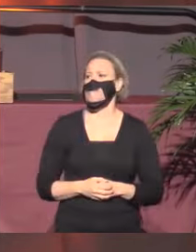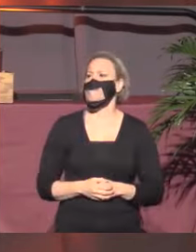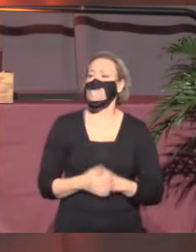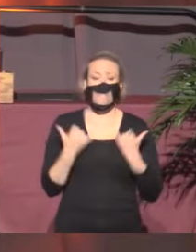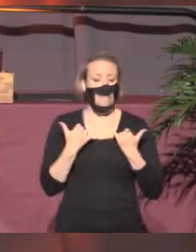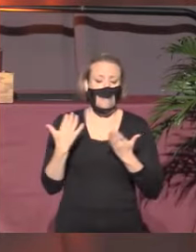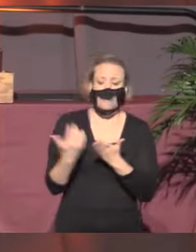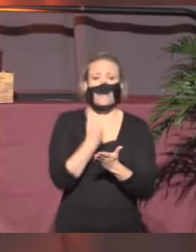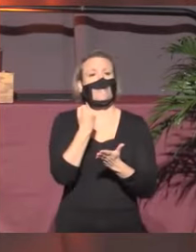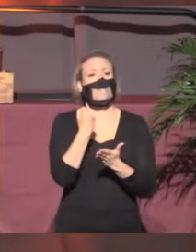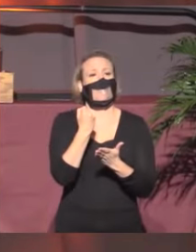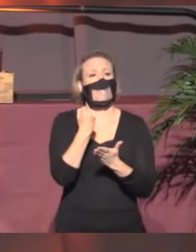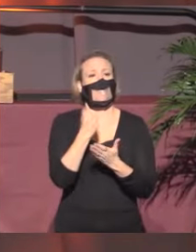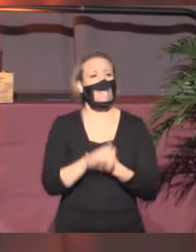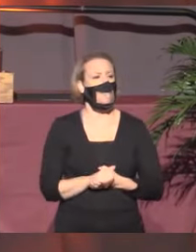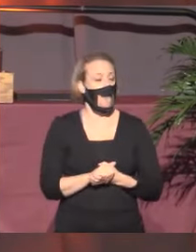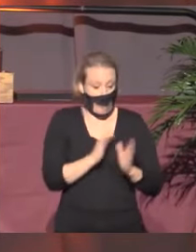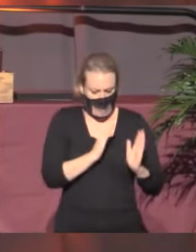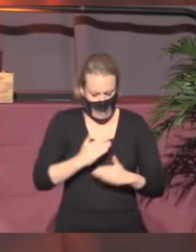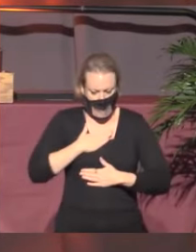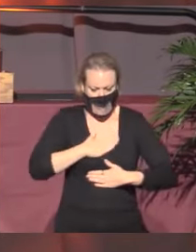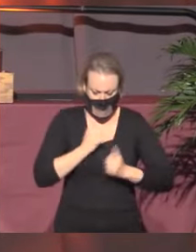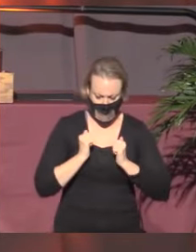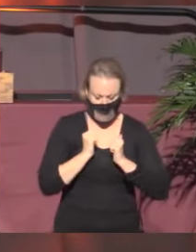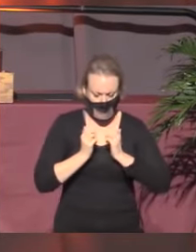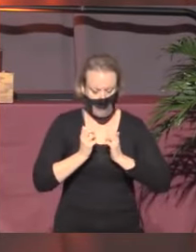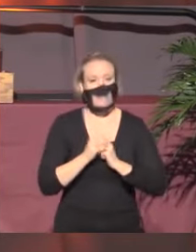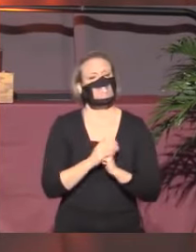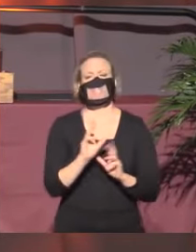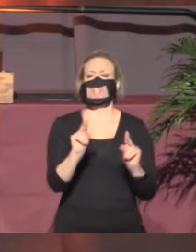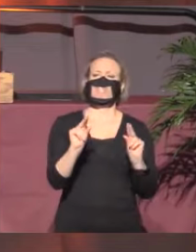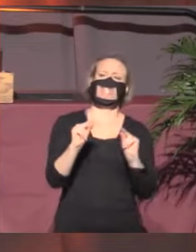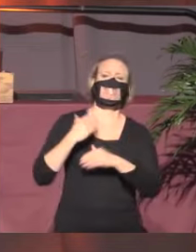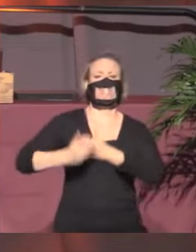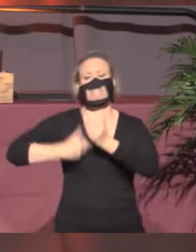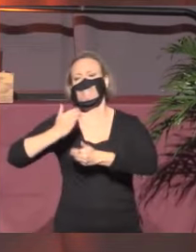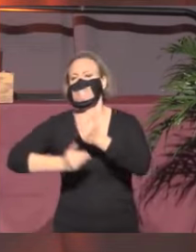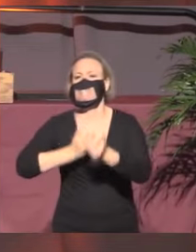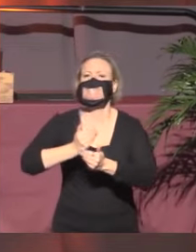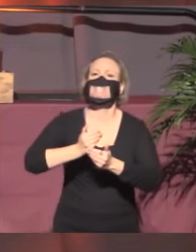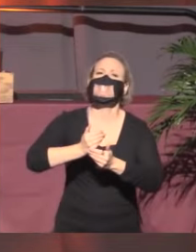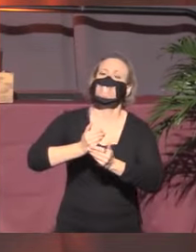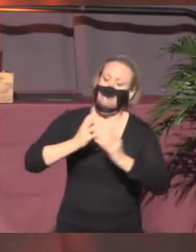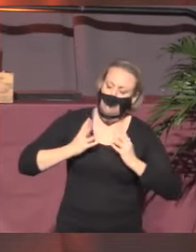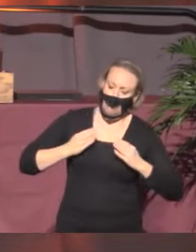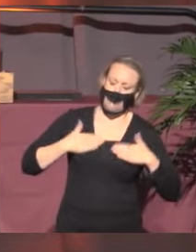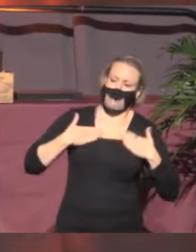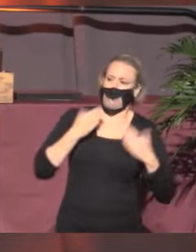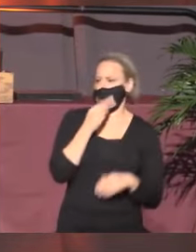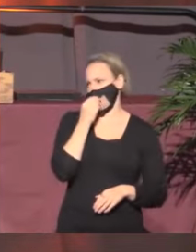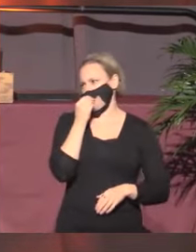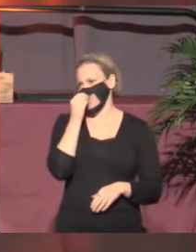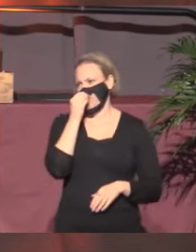Premeditated joy will not suffice. We have to accept happiness as it ebbs and flows. We cannot afford to spend young adulthood worried